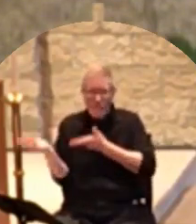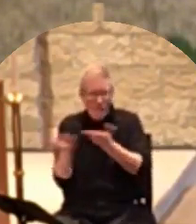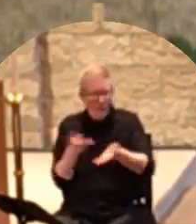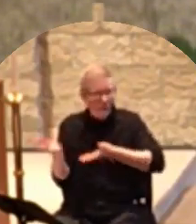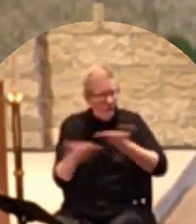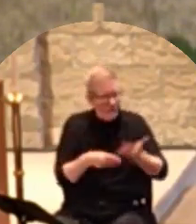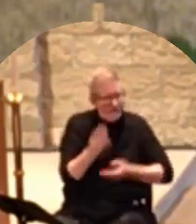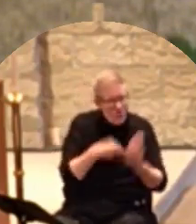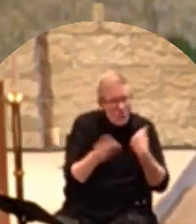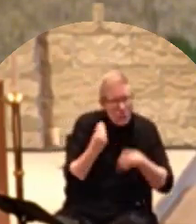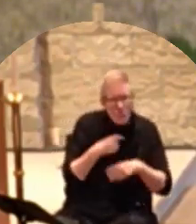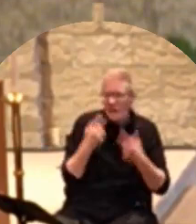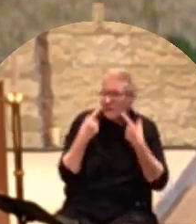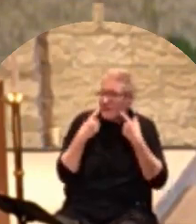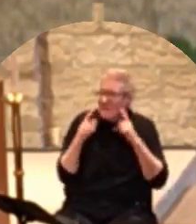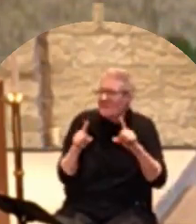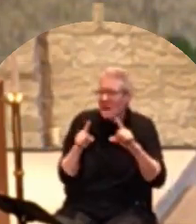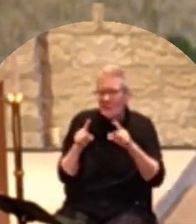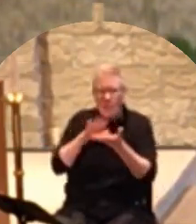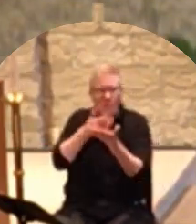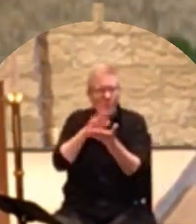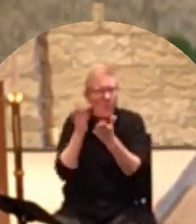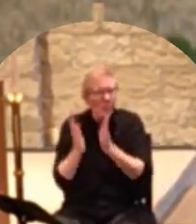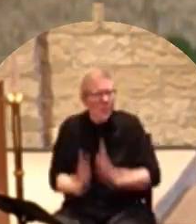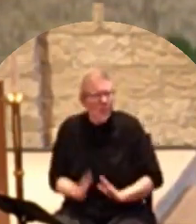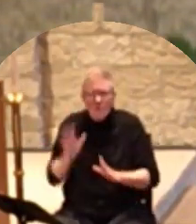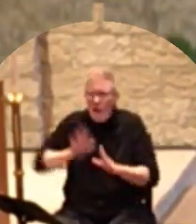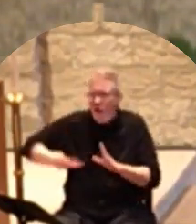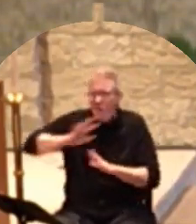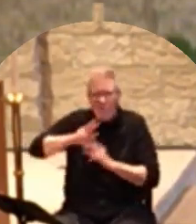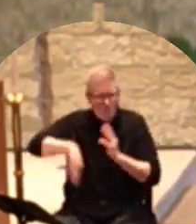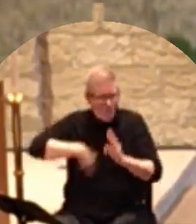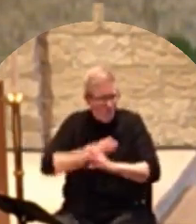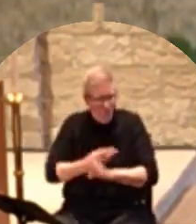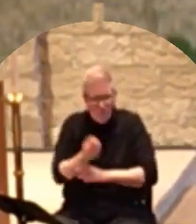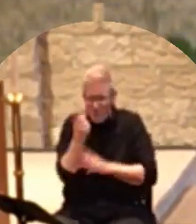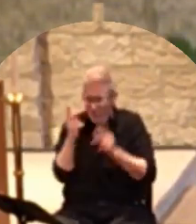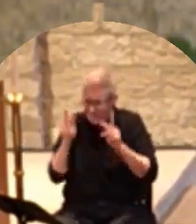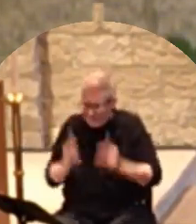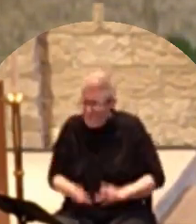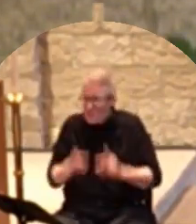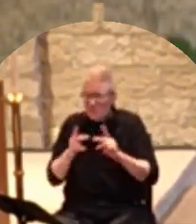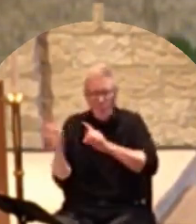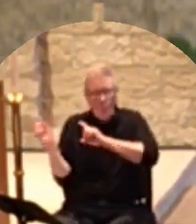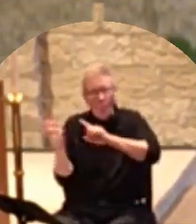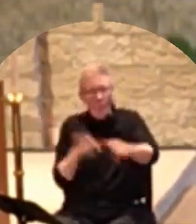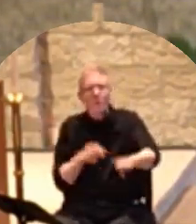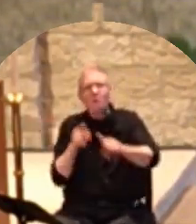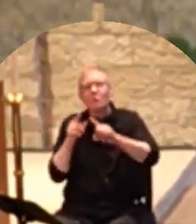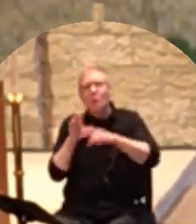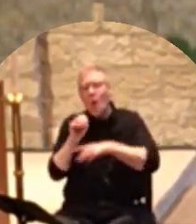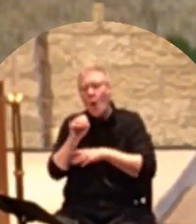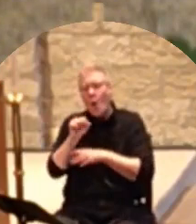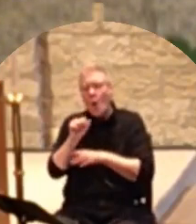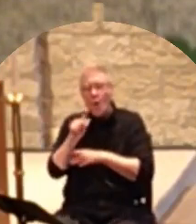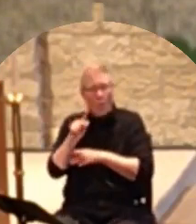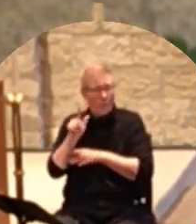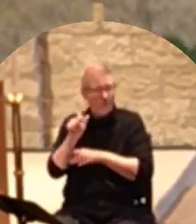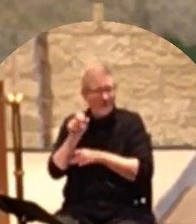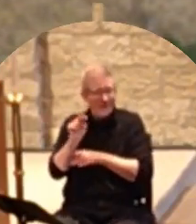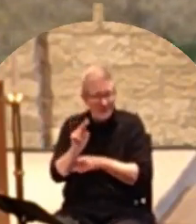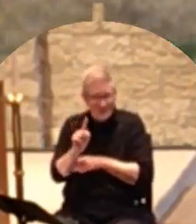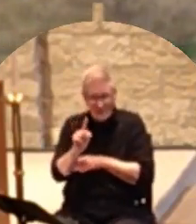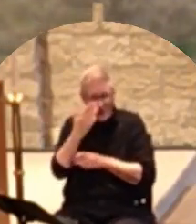all over the world. One went to Oakland and set up outside of the cruise ship. They were running out of food and set up that. And,